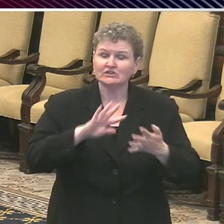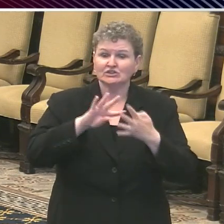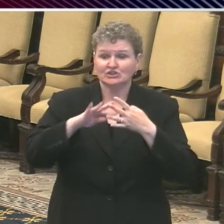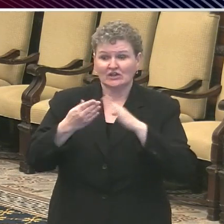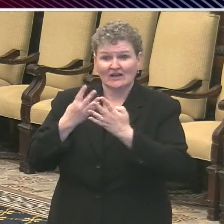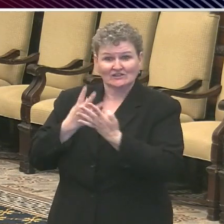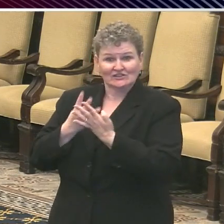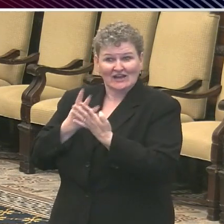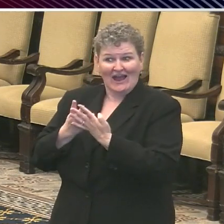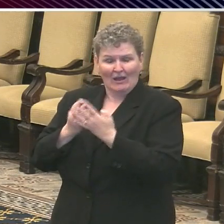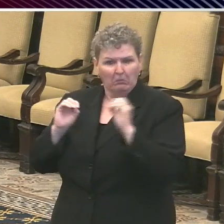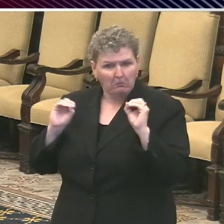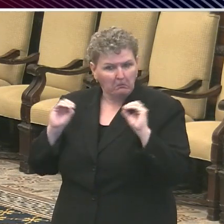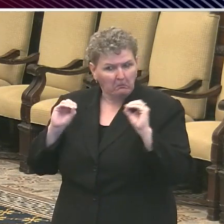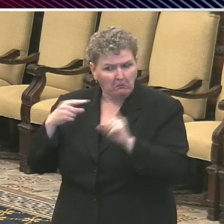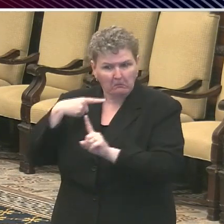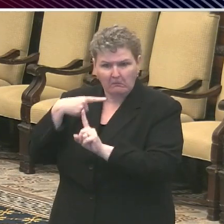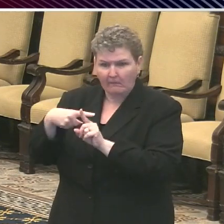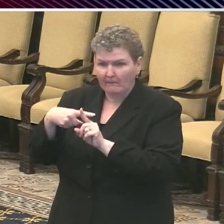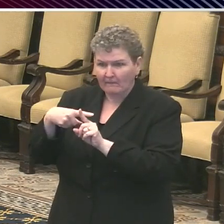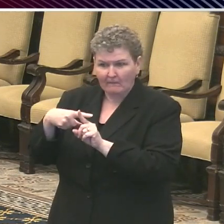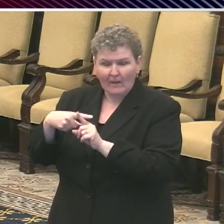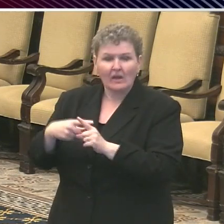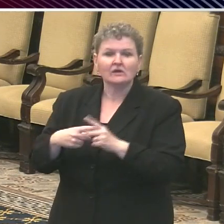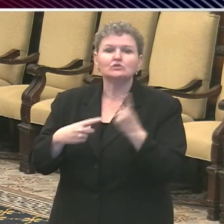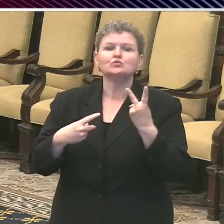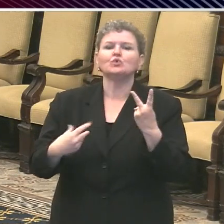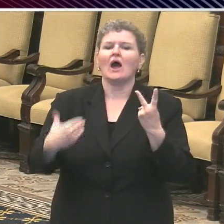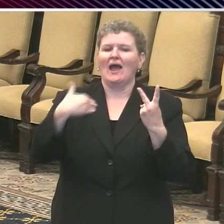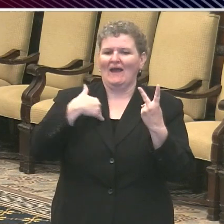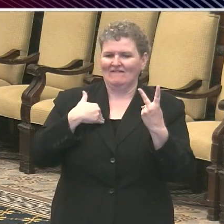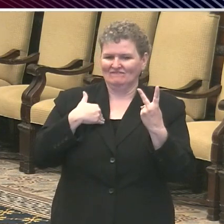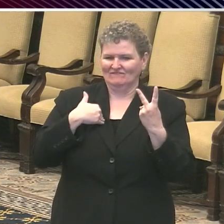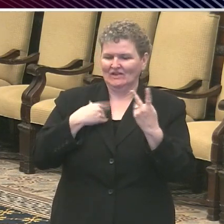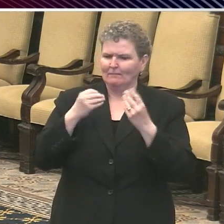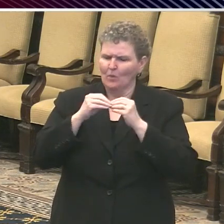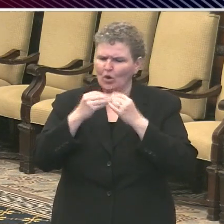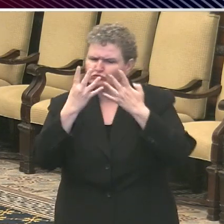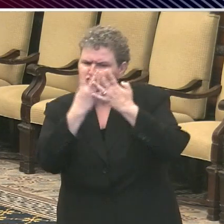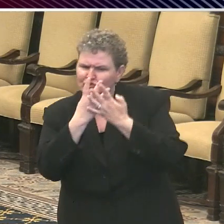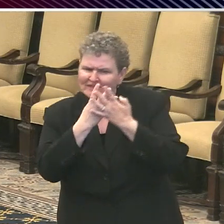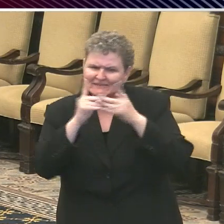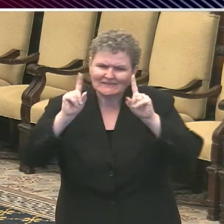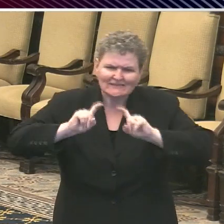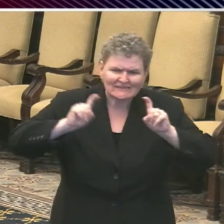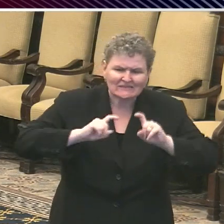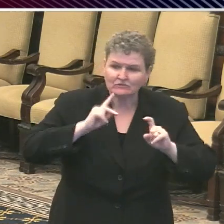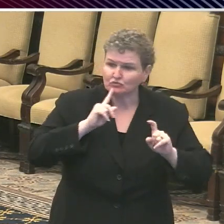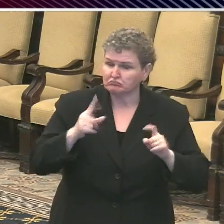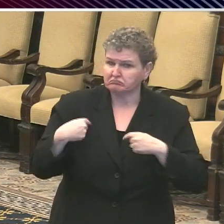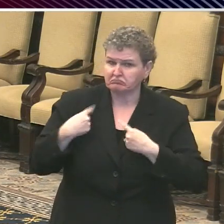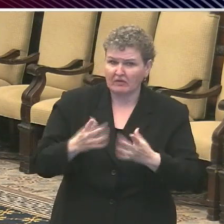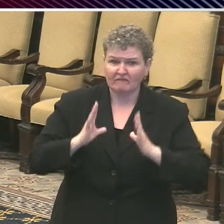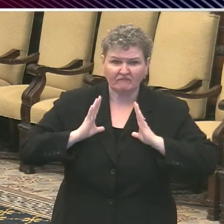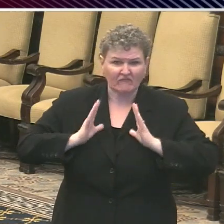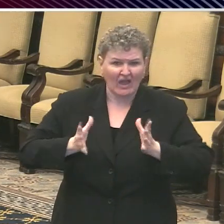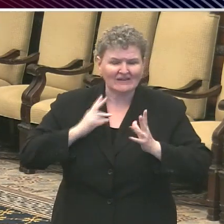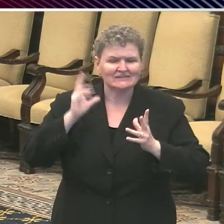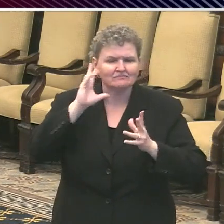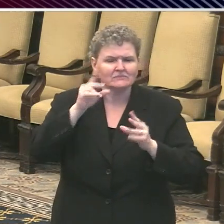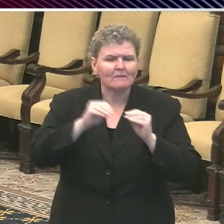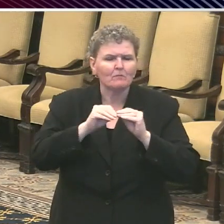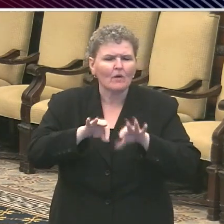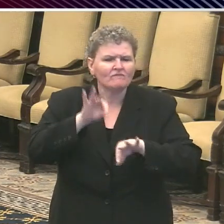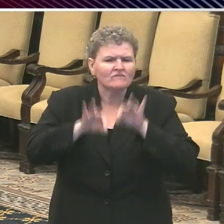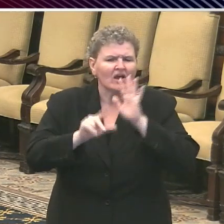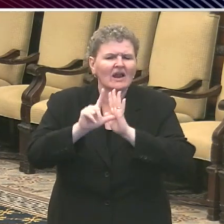new symptomatic cases. We are doing additional screening, and so we would expect to find more cases when we do that asymptomatic screening. As